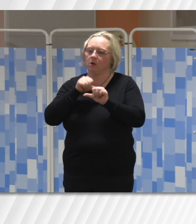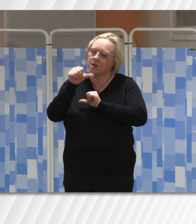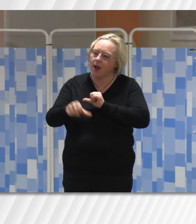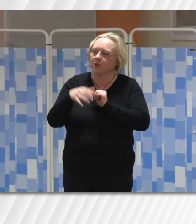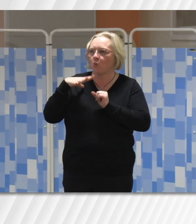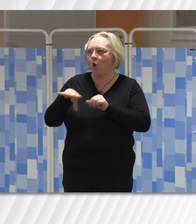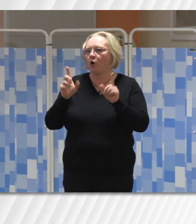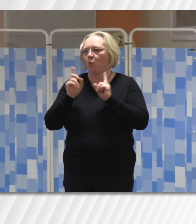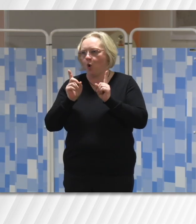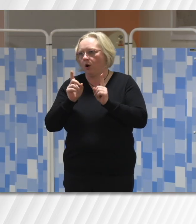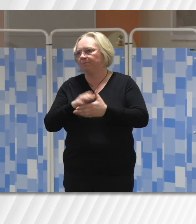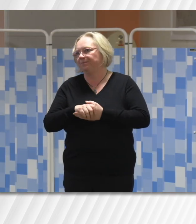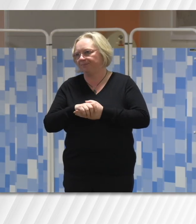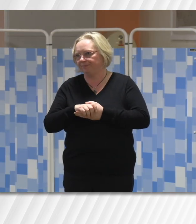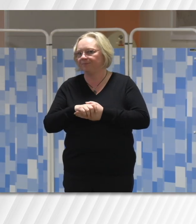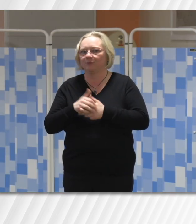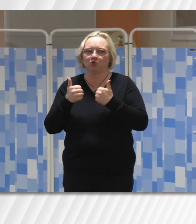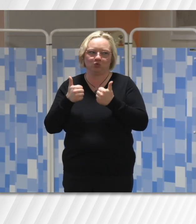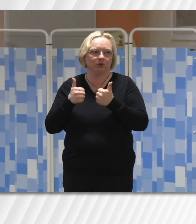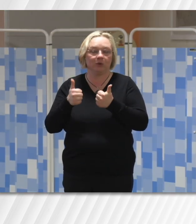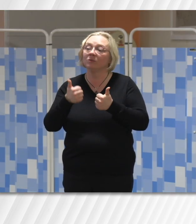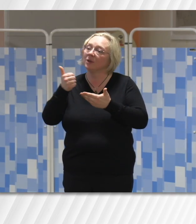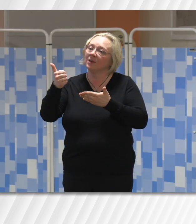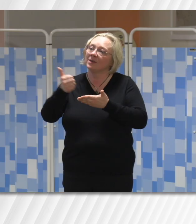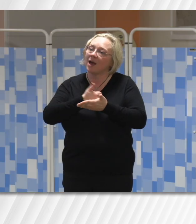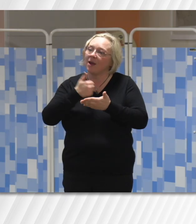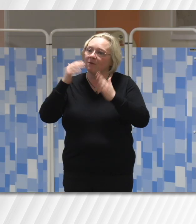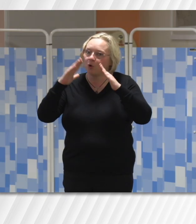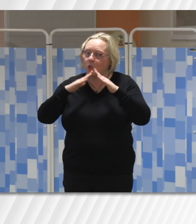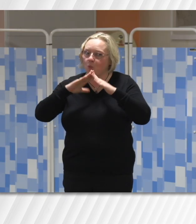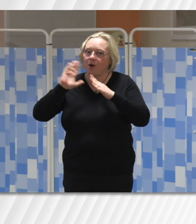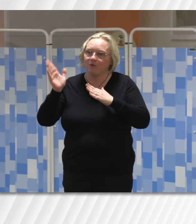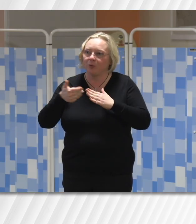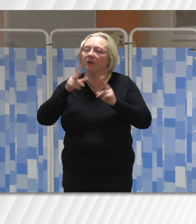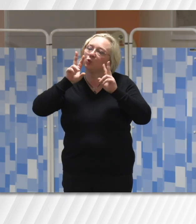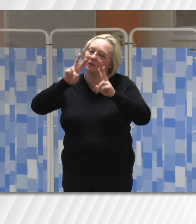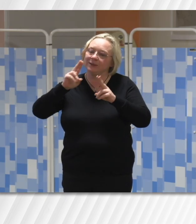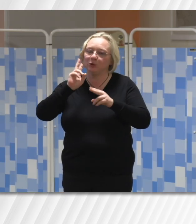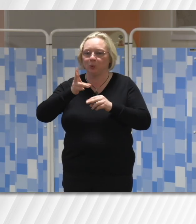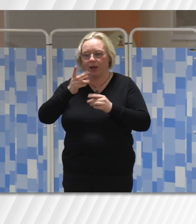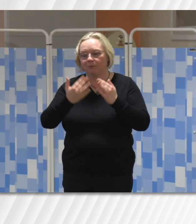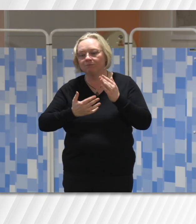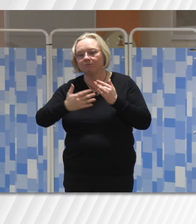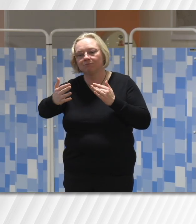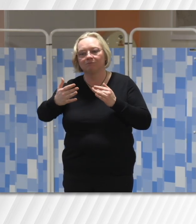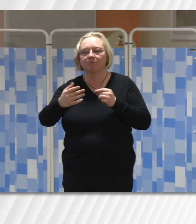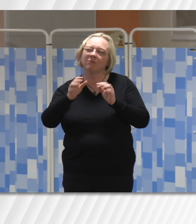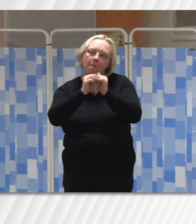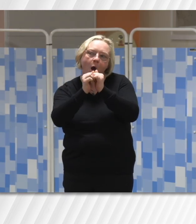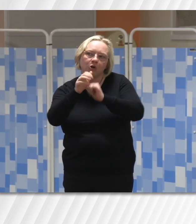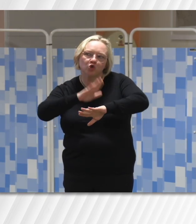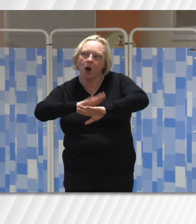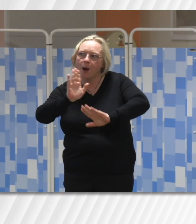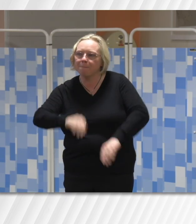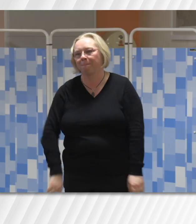next with the next talk. So that'd be really good. Have a safe journey home, and we'll see you again, hopefully, about March time.